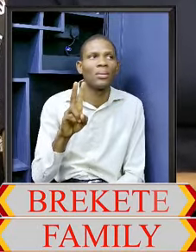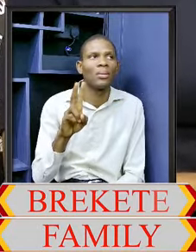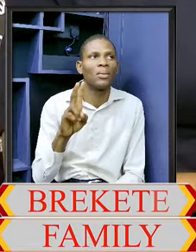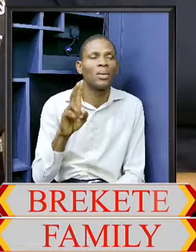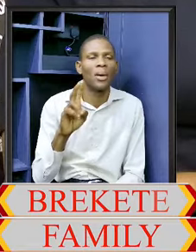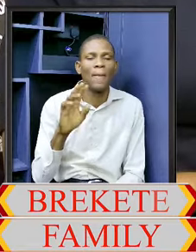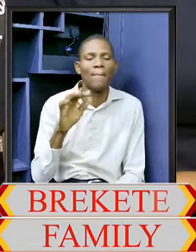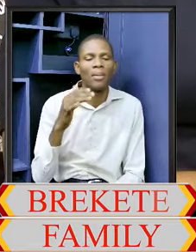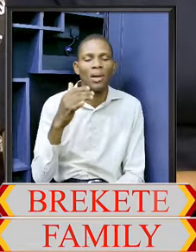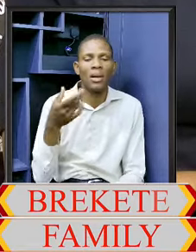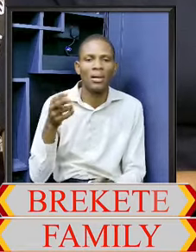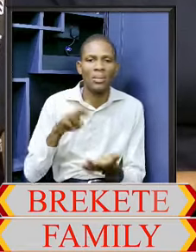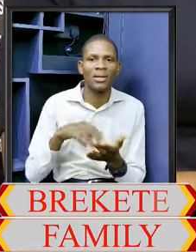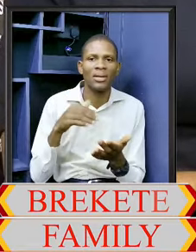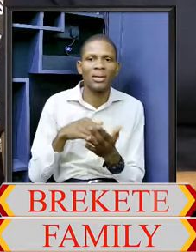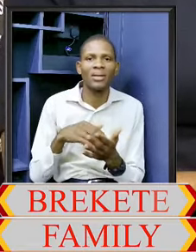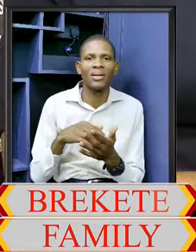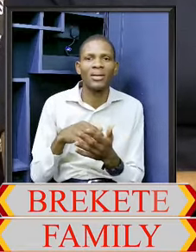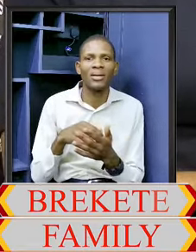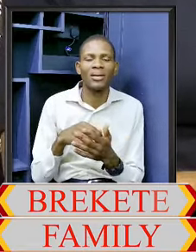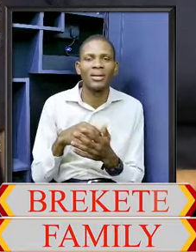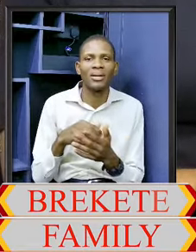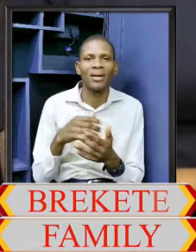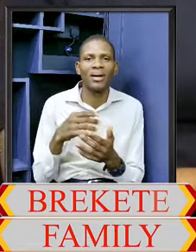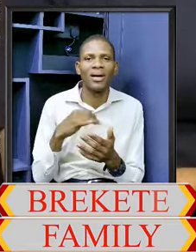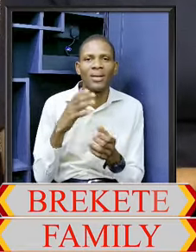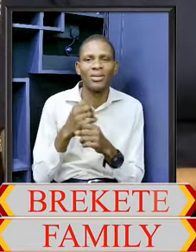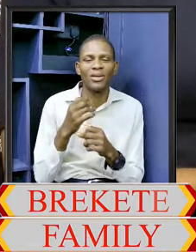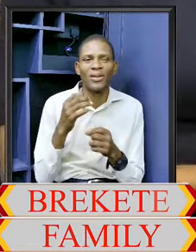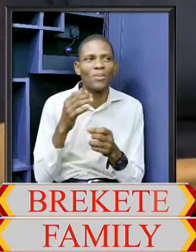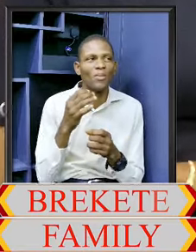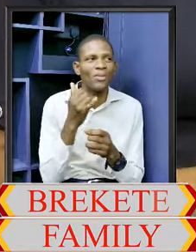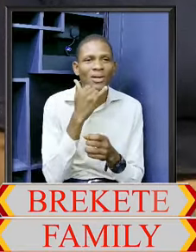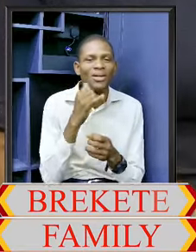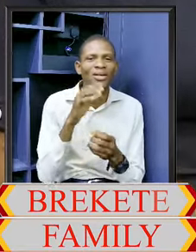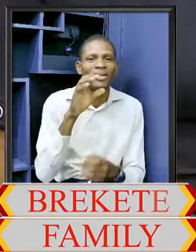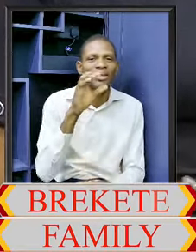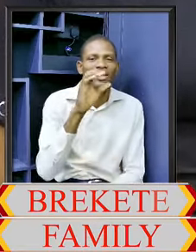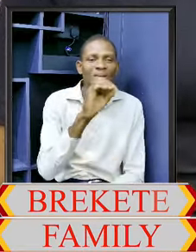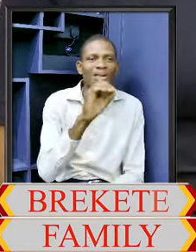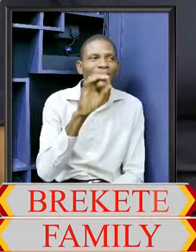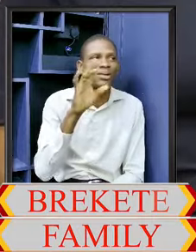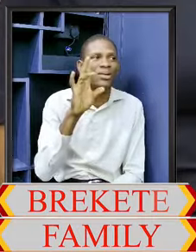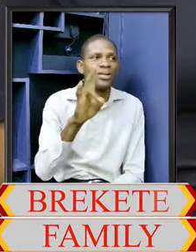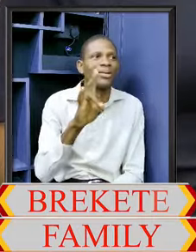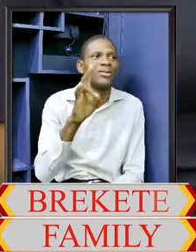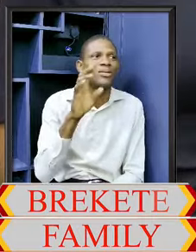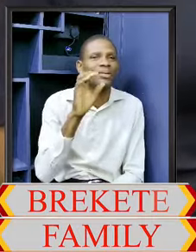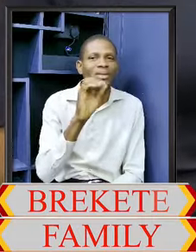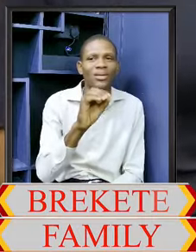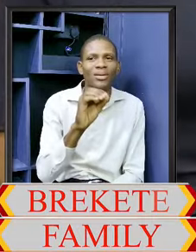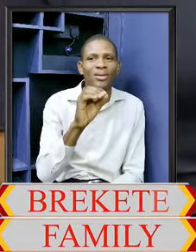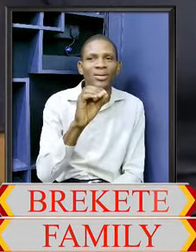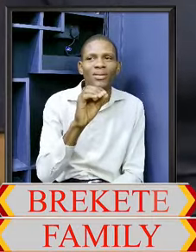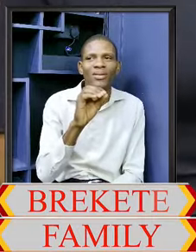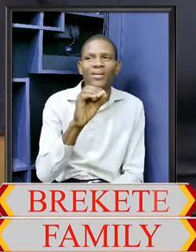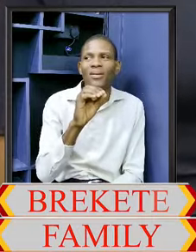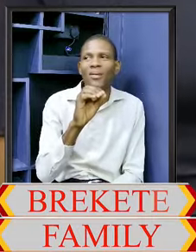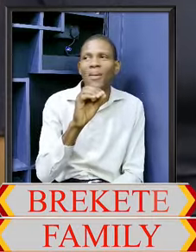Make I call him again, because be like say I don't do one small mistake. The number na 070